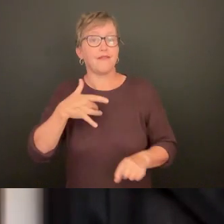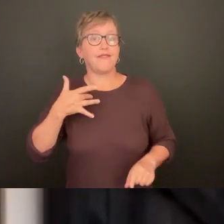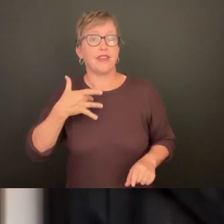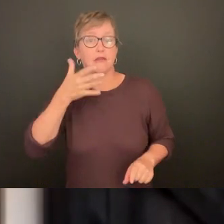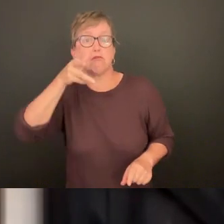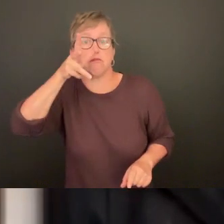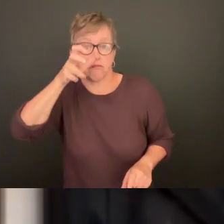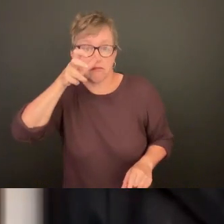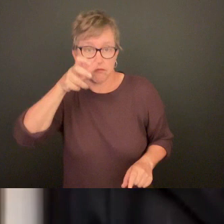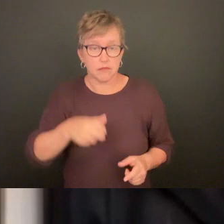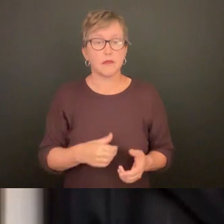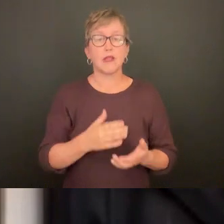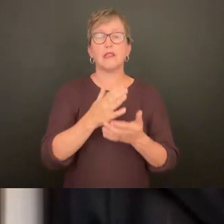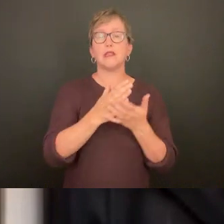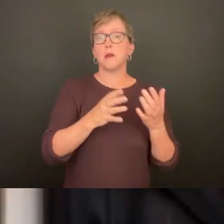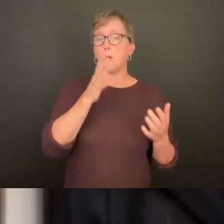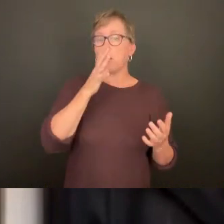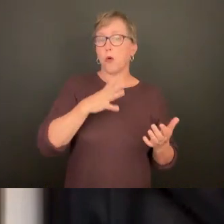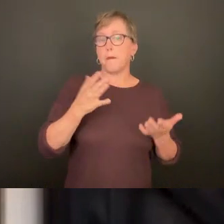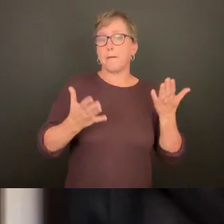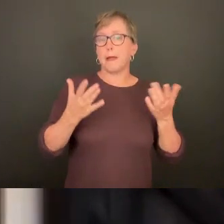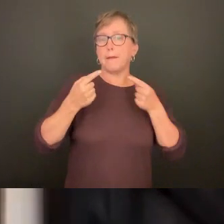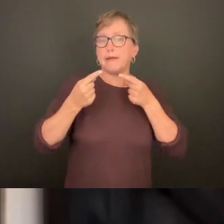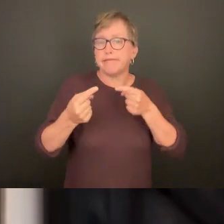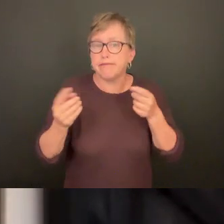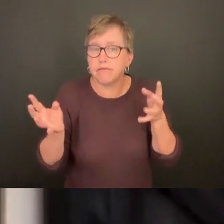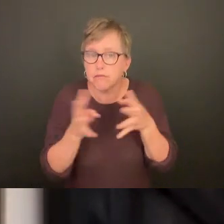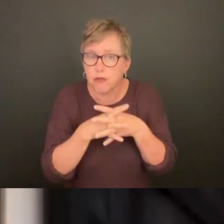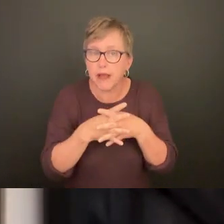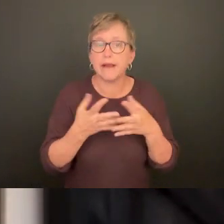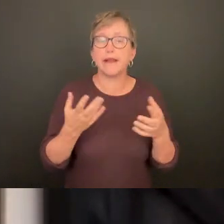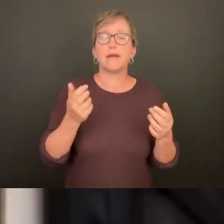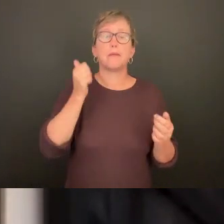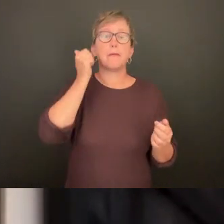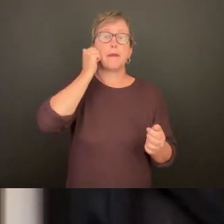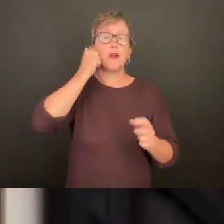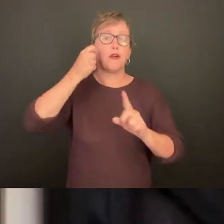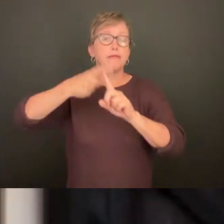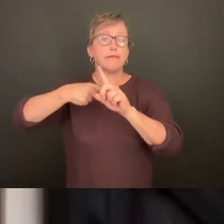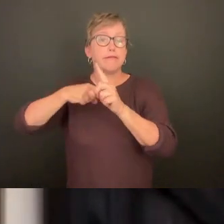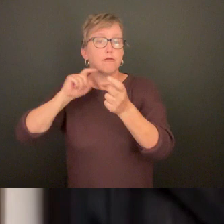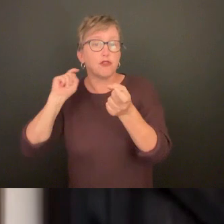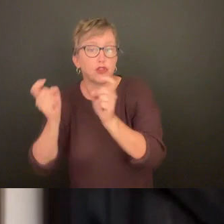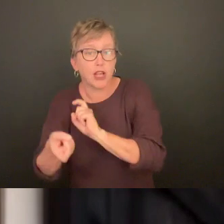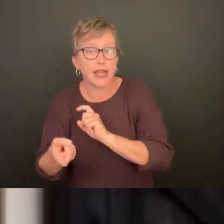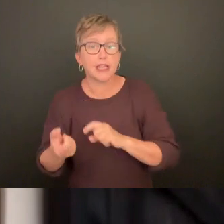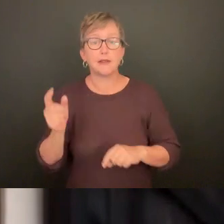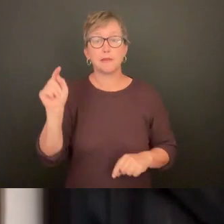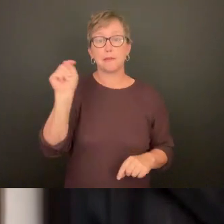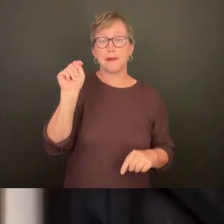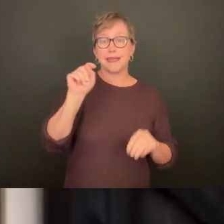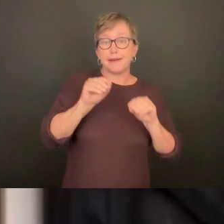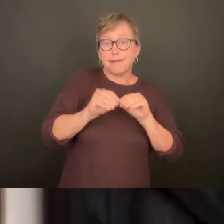orgasm. For women, spinal cord injury can affect vaginal lubrication and sensation, as well as ability to